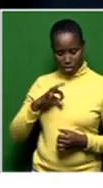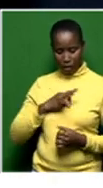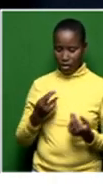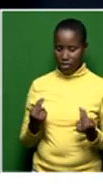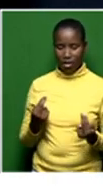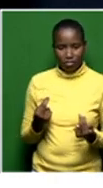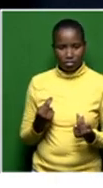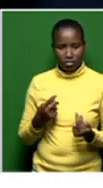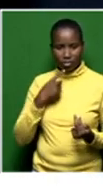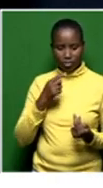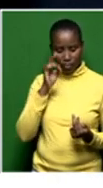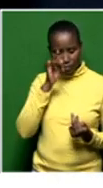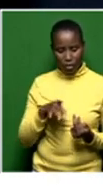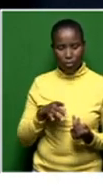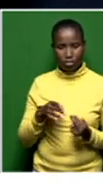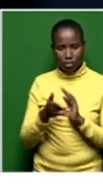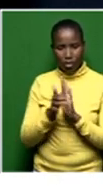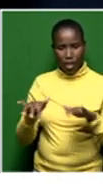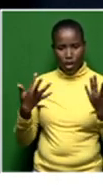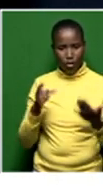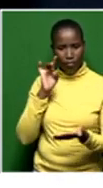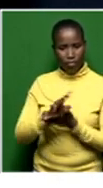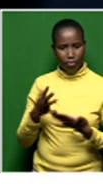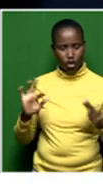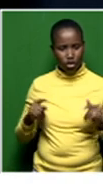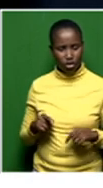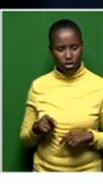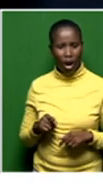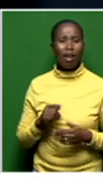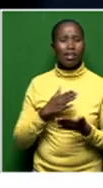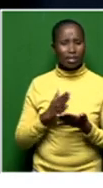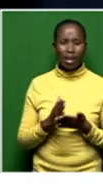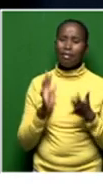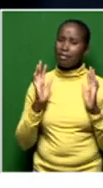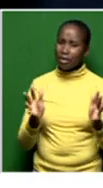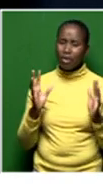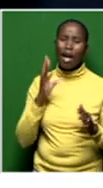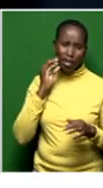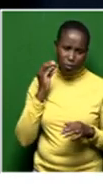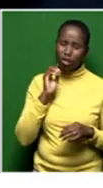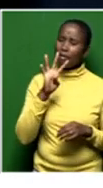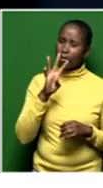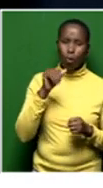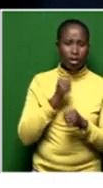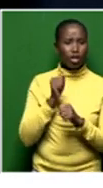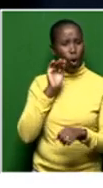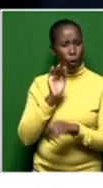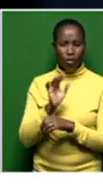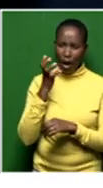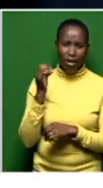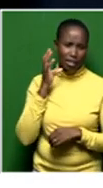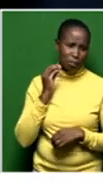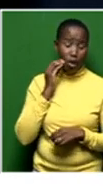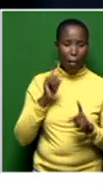be told that they do not have skills. These are workers, some of whom have worked for the airline for more than 34 years. And that is clearly